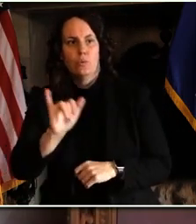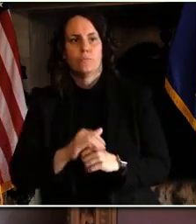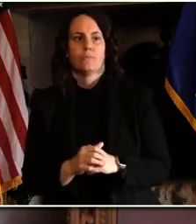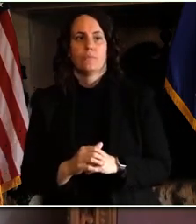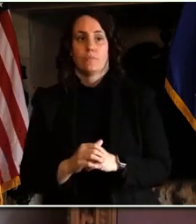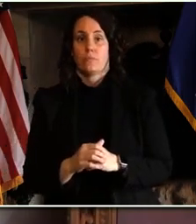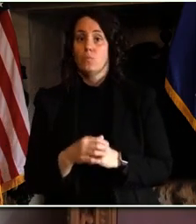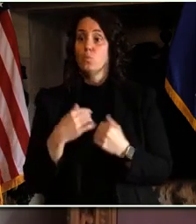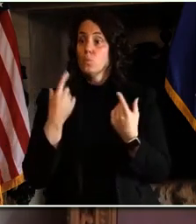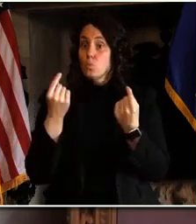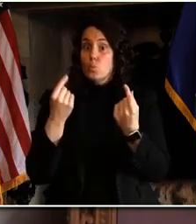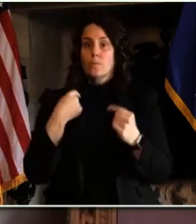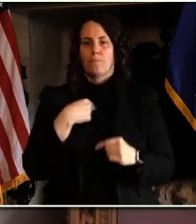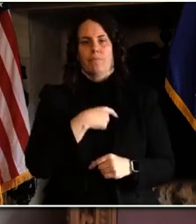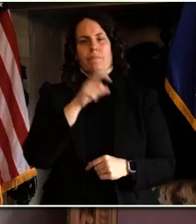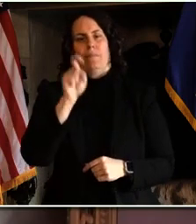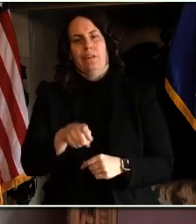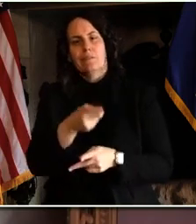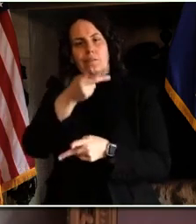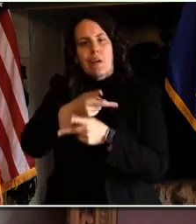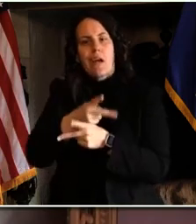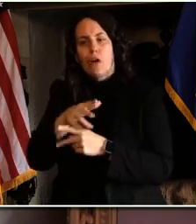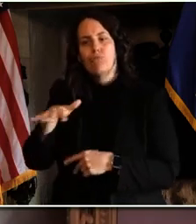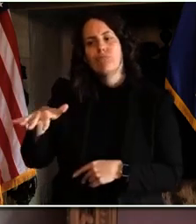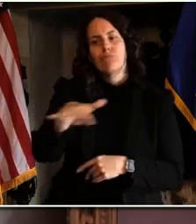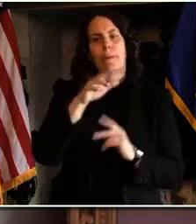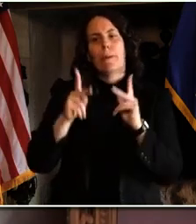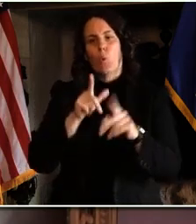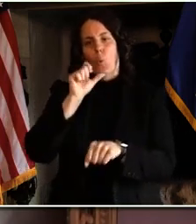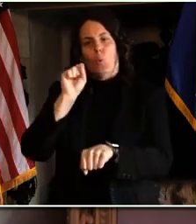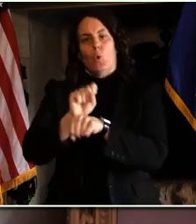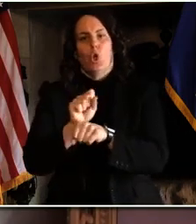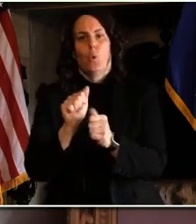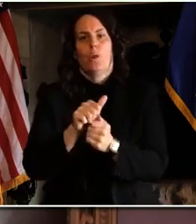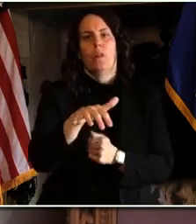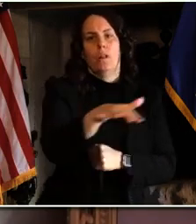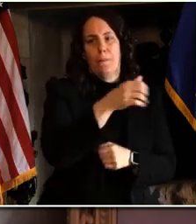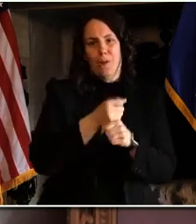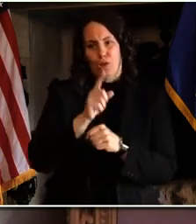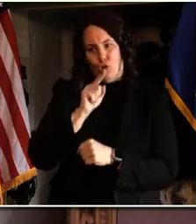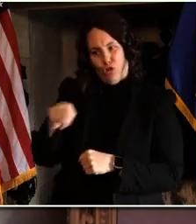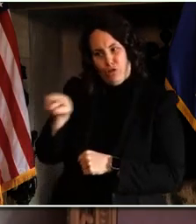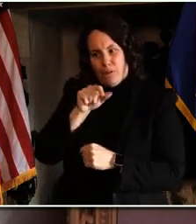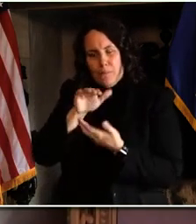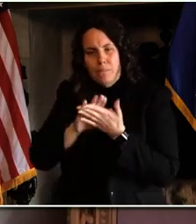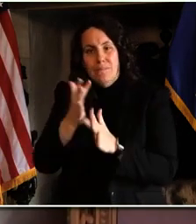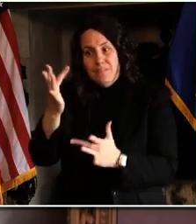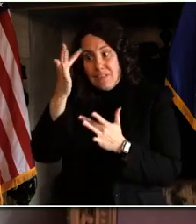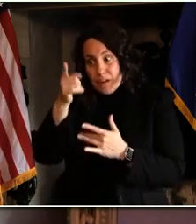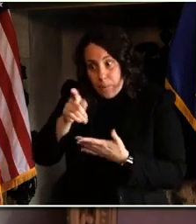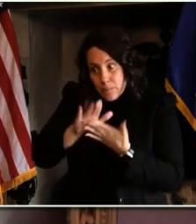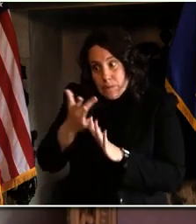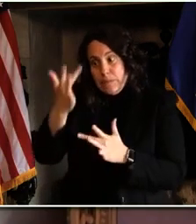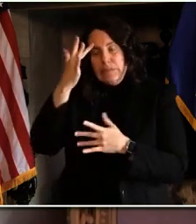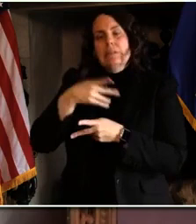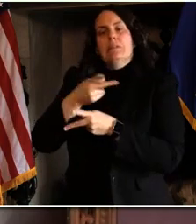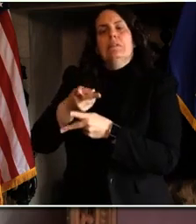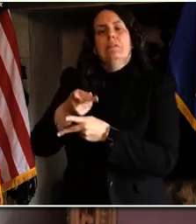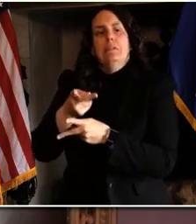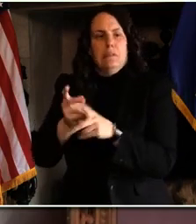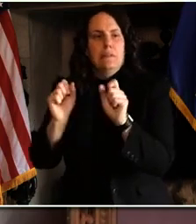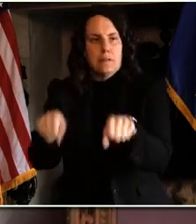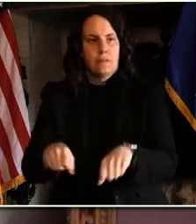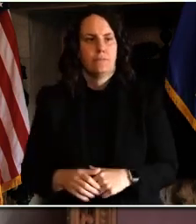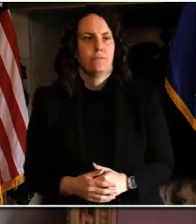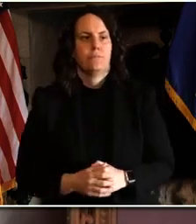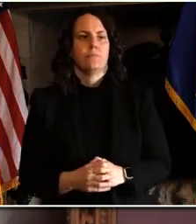the spread of the disease. Now, to be clear, we haven't been waiting to take action.